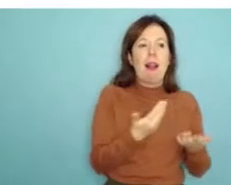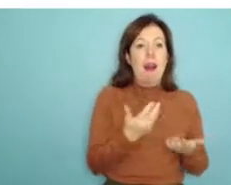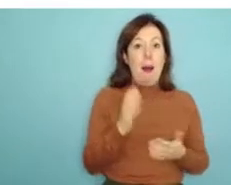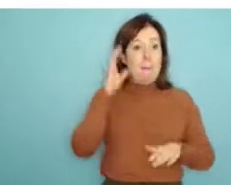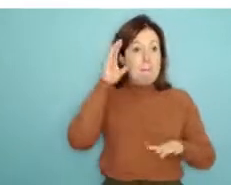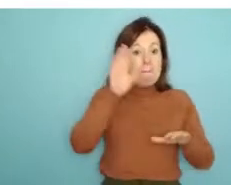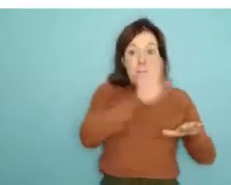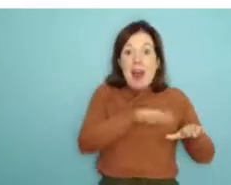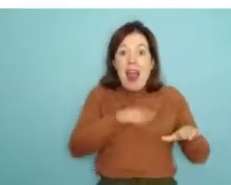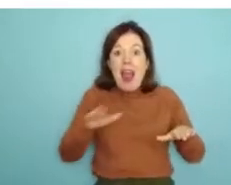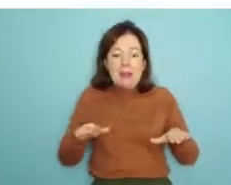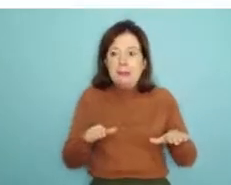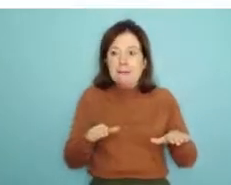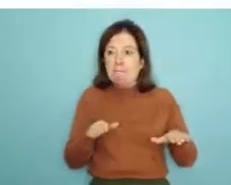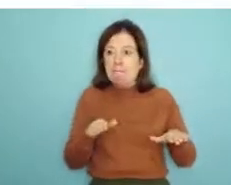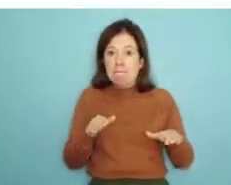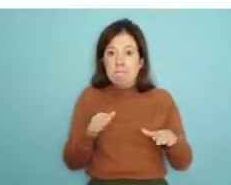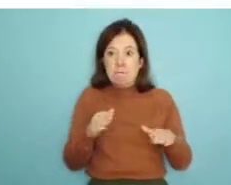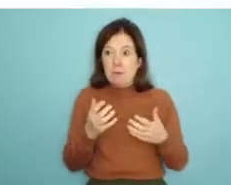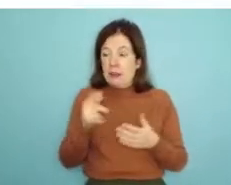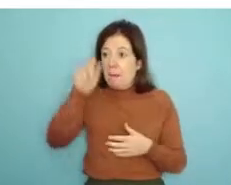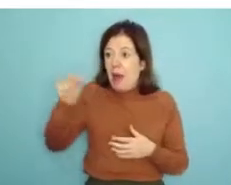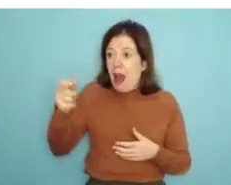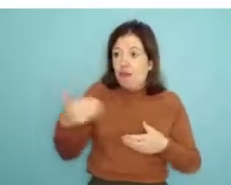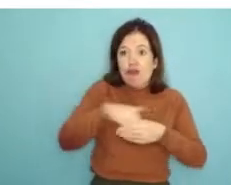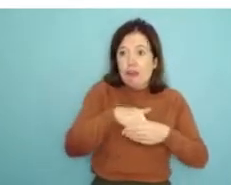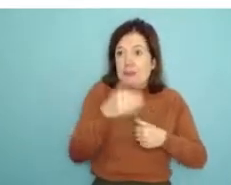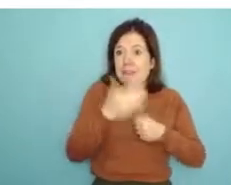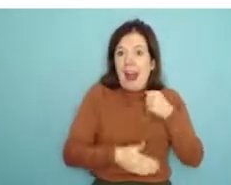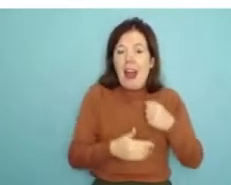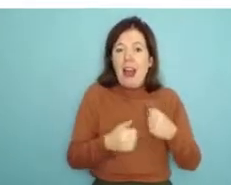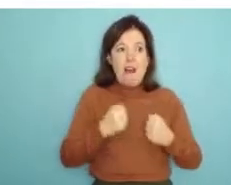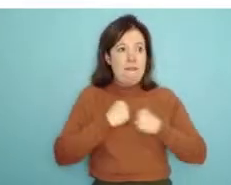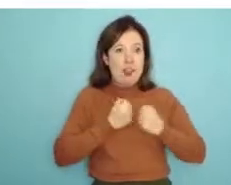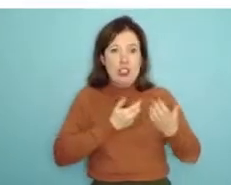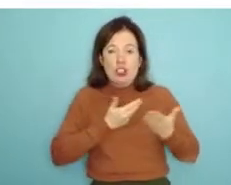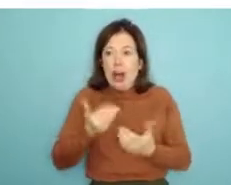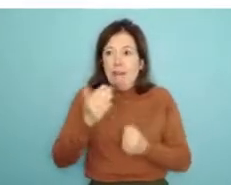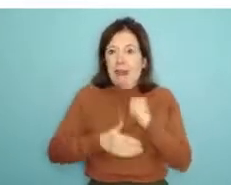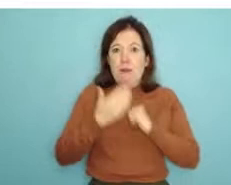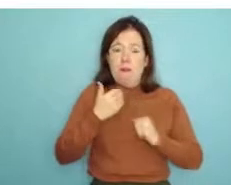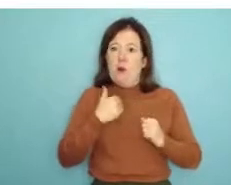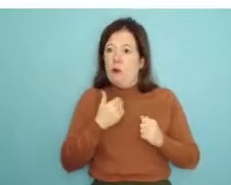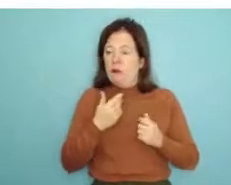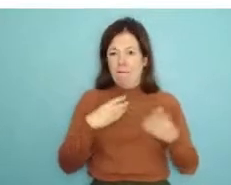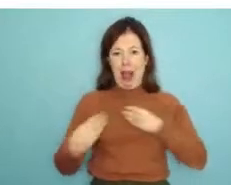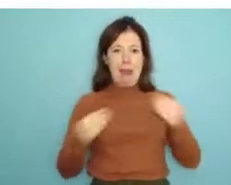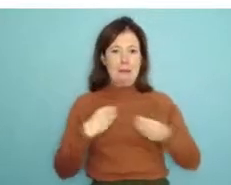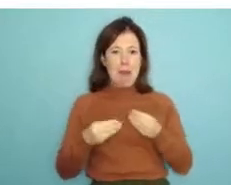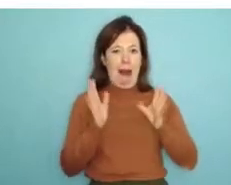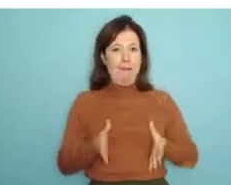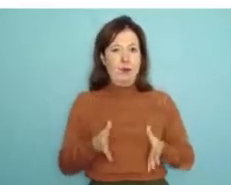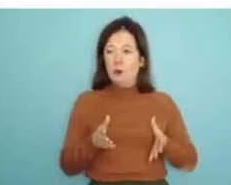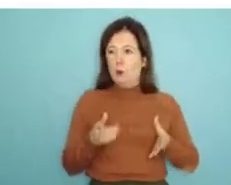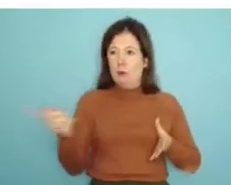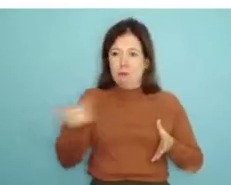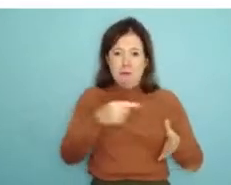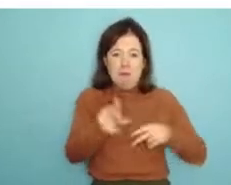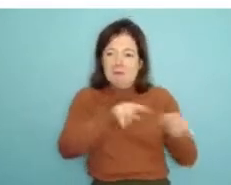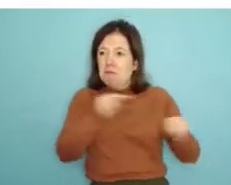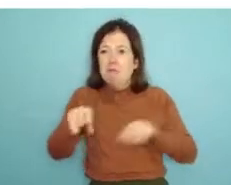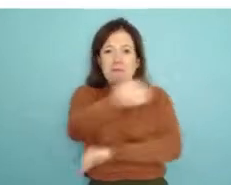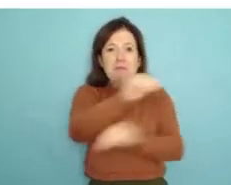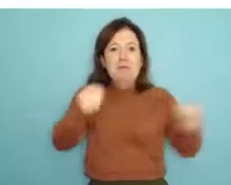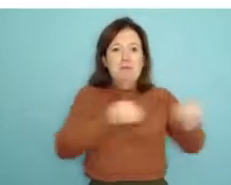hadn't previously seen and certainly weren't within our normal service specifications. But for me personally, it was also about using my psychology skills